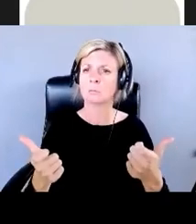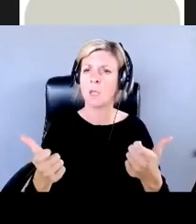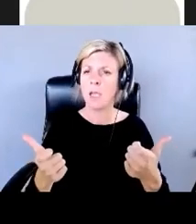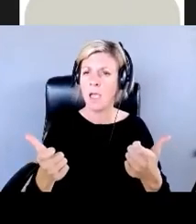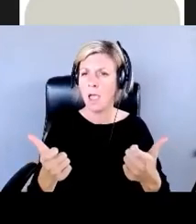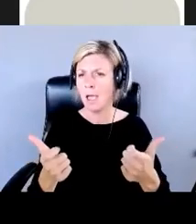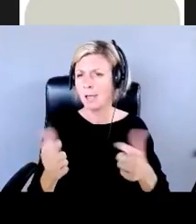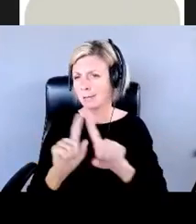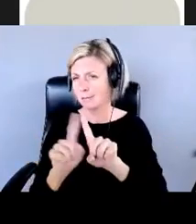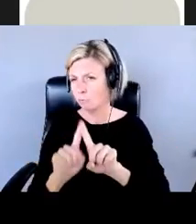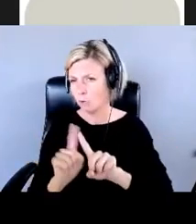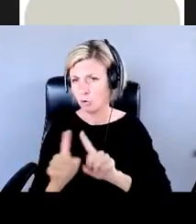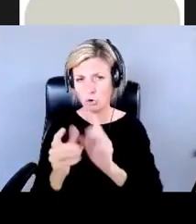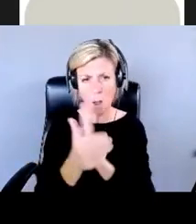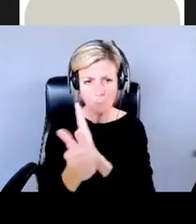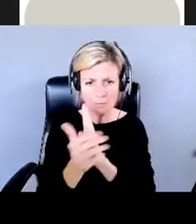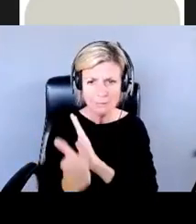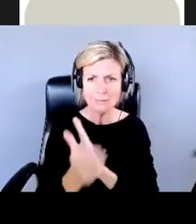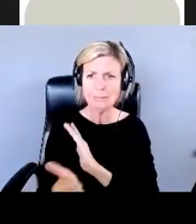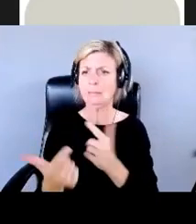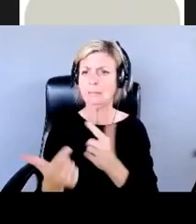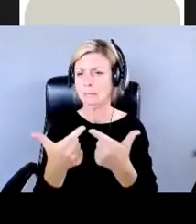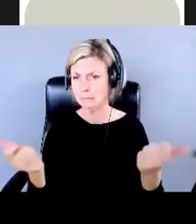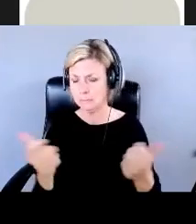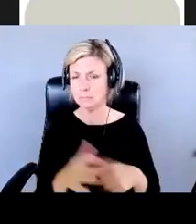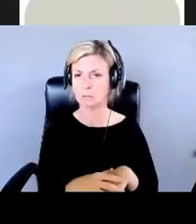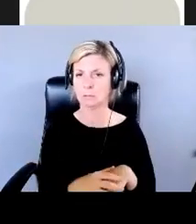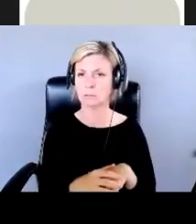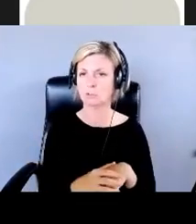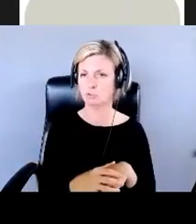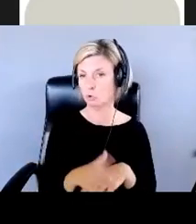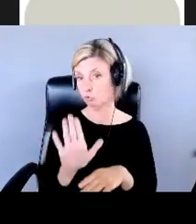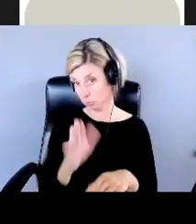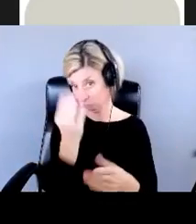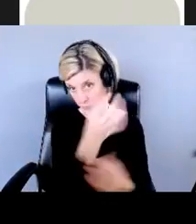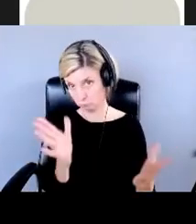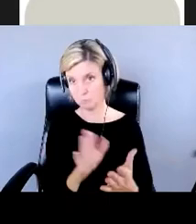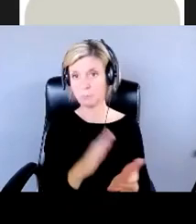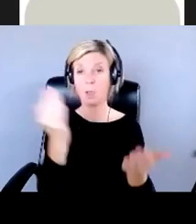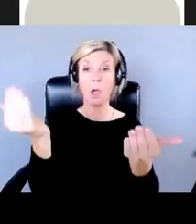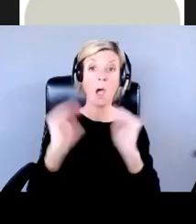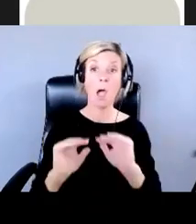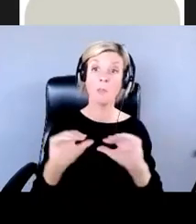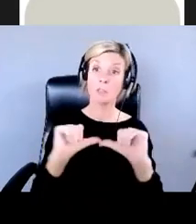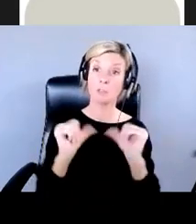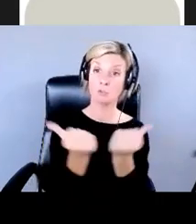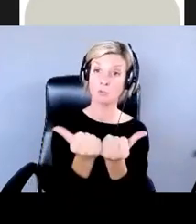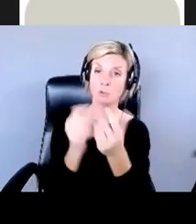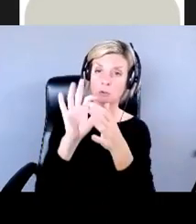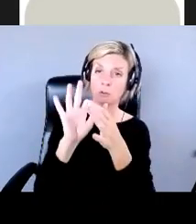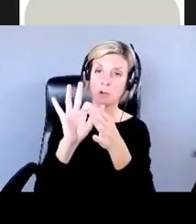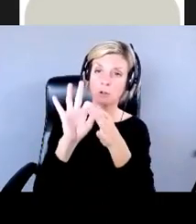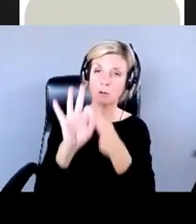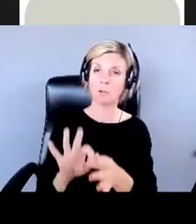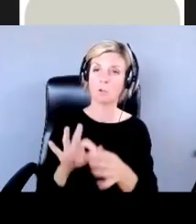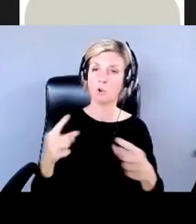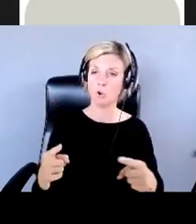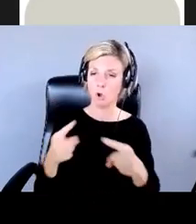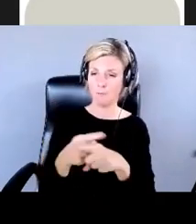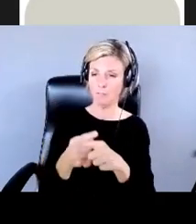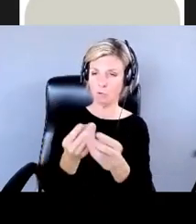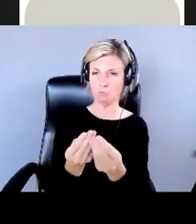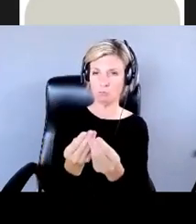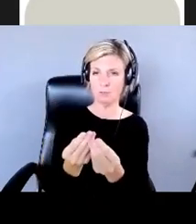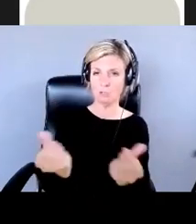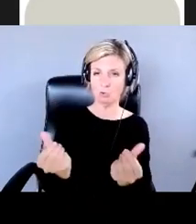wanted to flag that. And I also wanted to say that the Association on Conflict Resolution has a monthly professional development meeting, which is